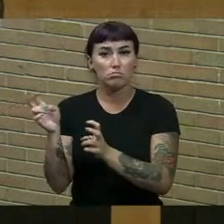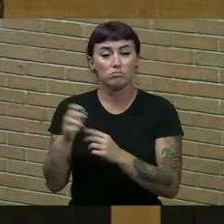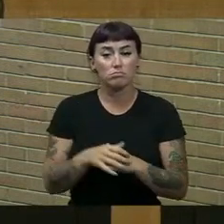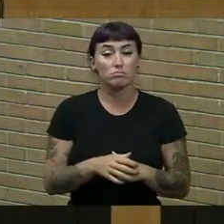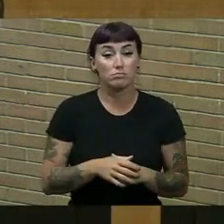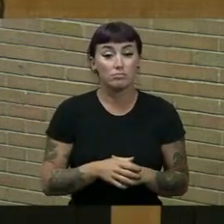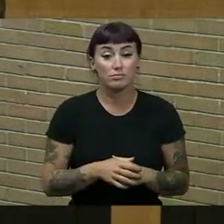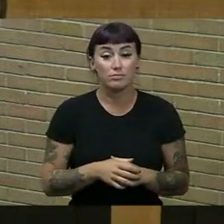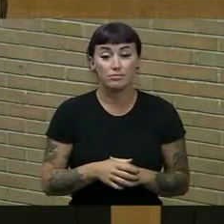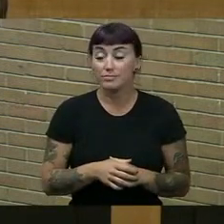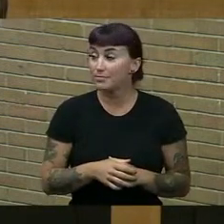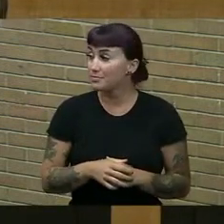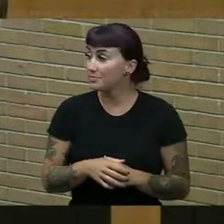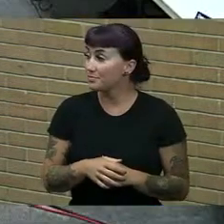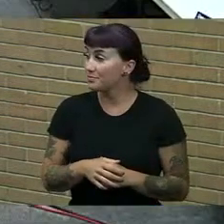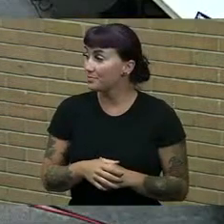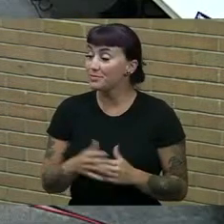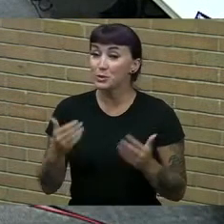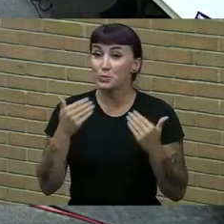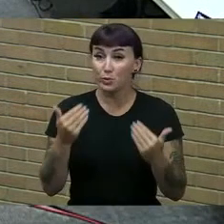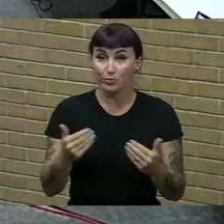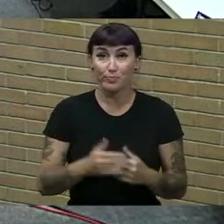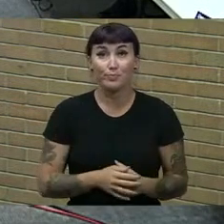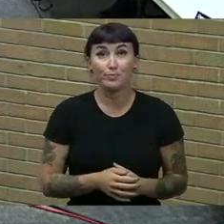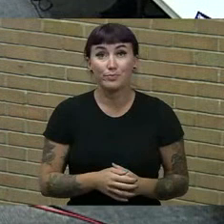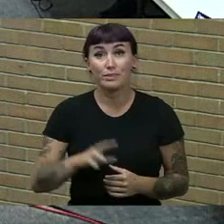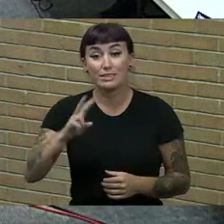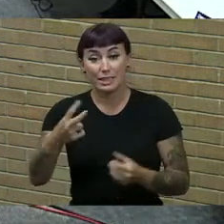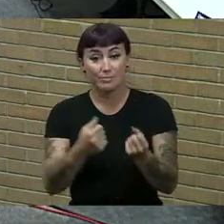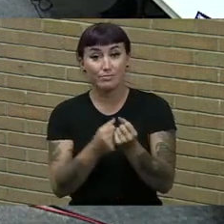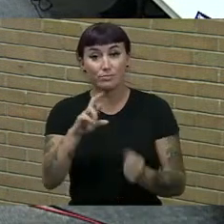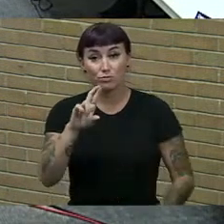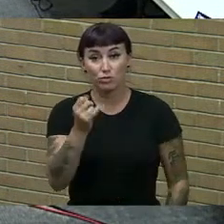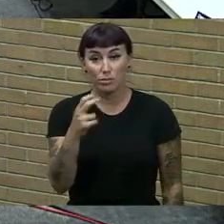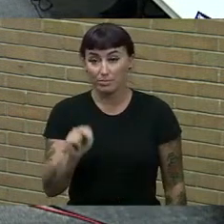raised by the town attorney? So moved. Second.